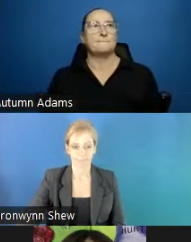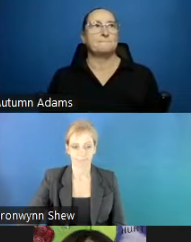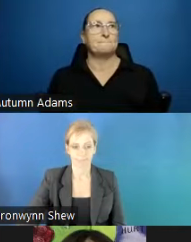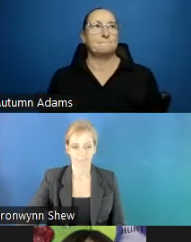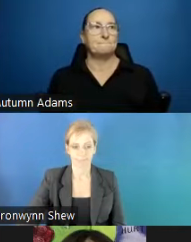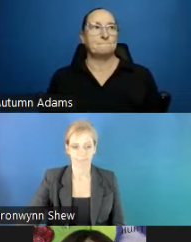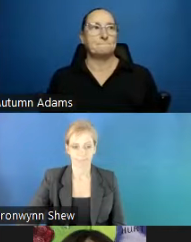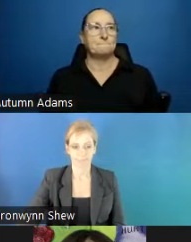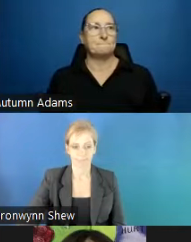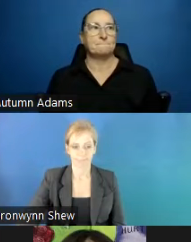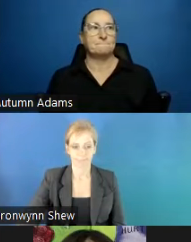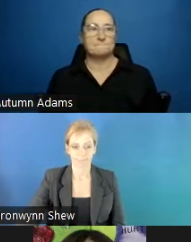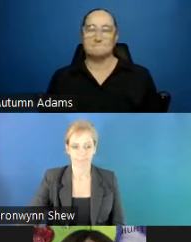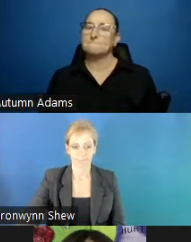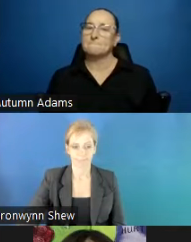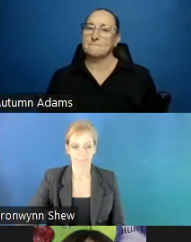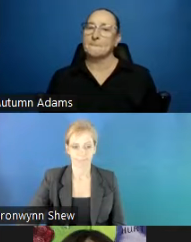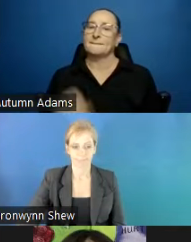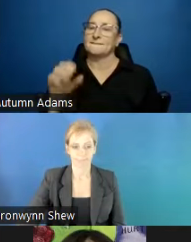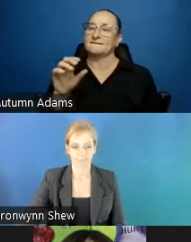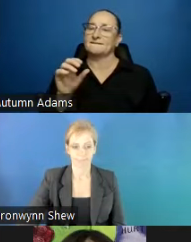victims of human trafficking.